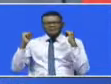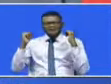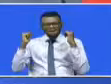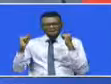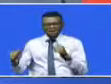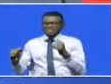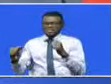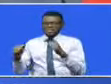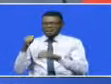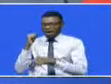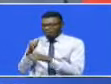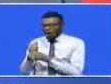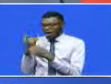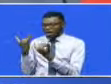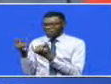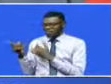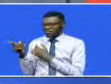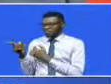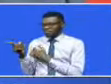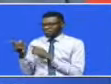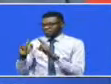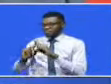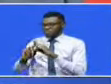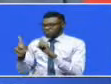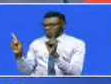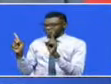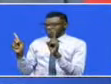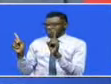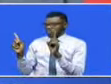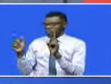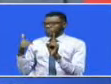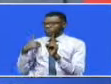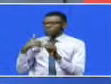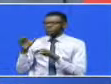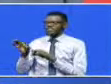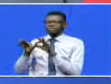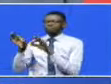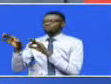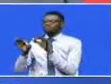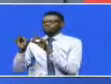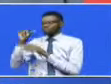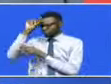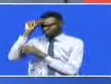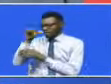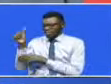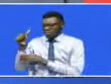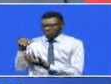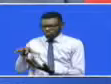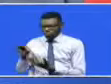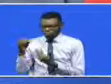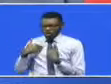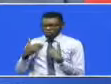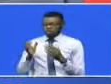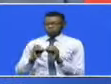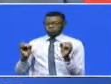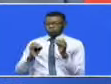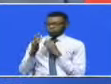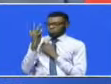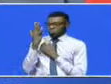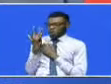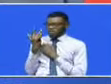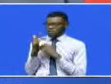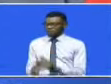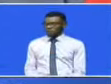a job at this point in time. But let's say why do they have no alternative? They have no alternative because